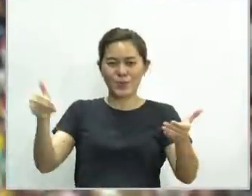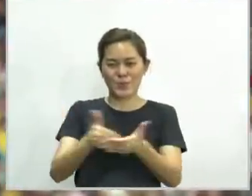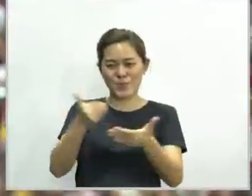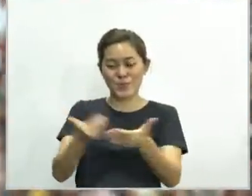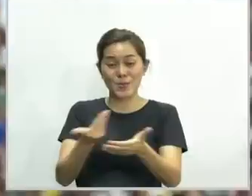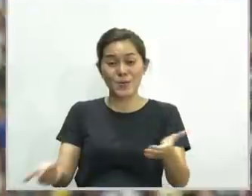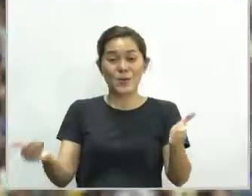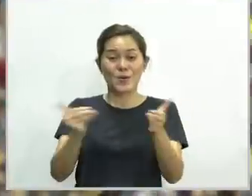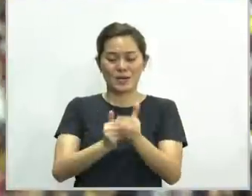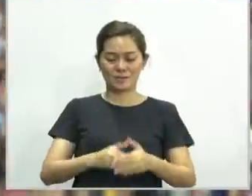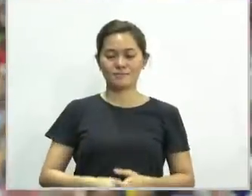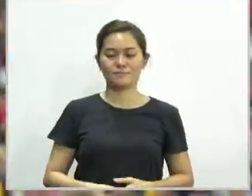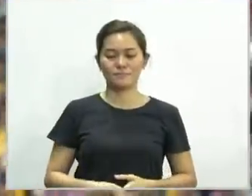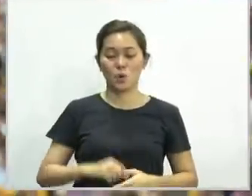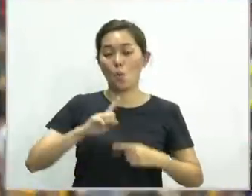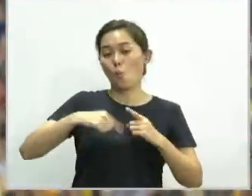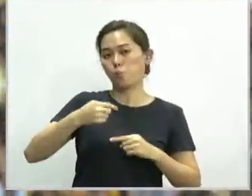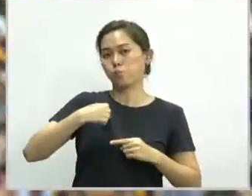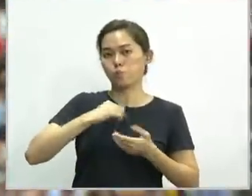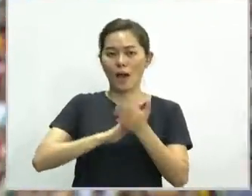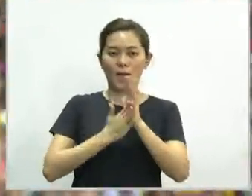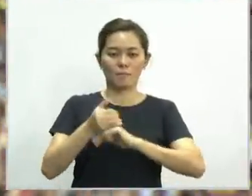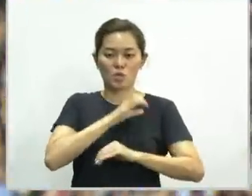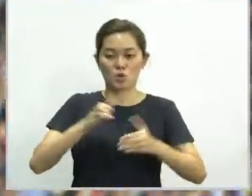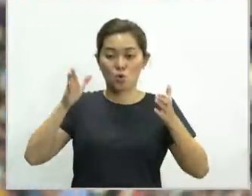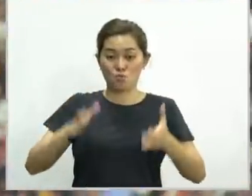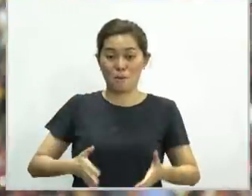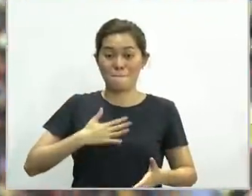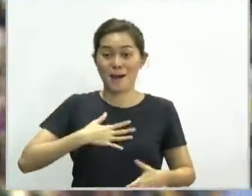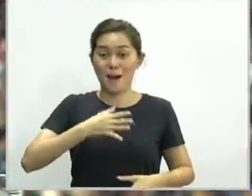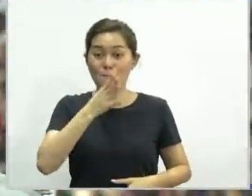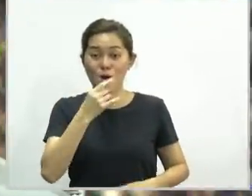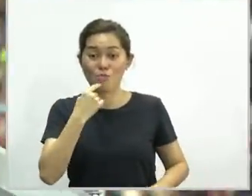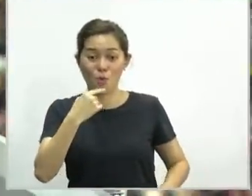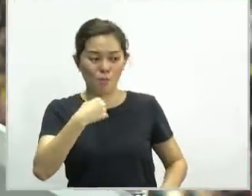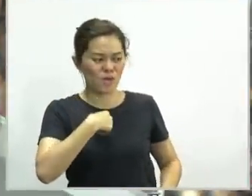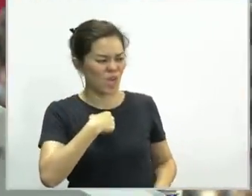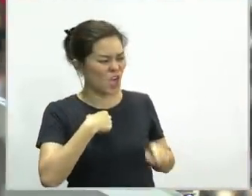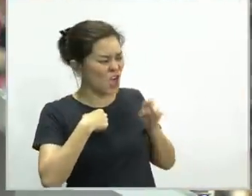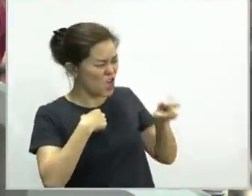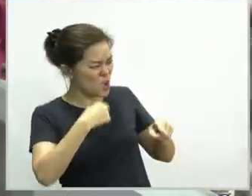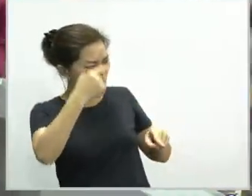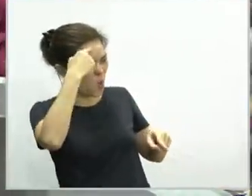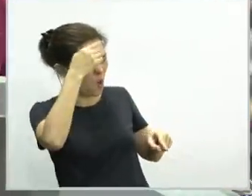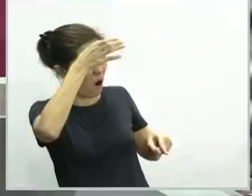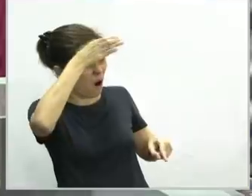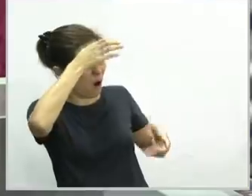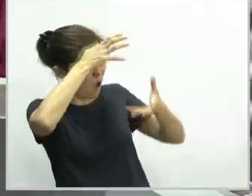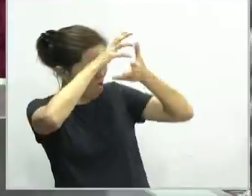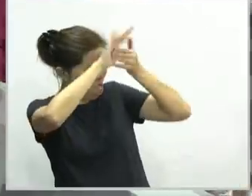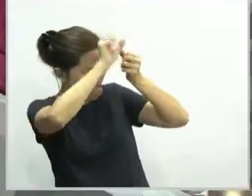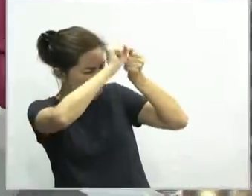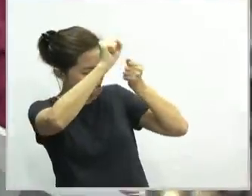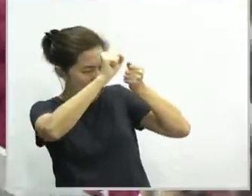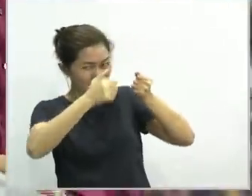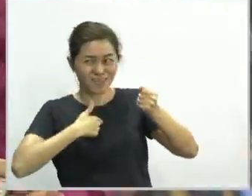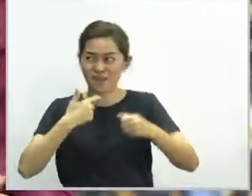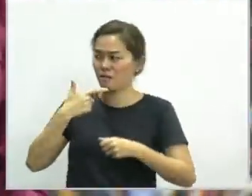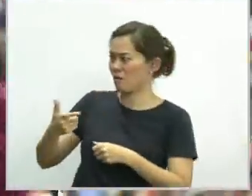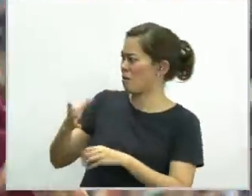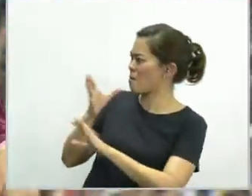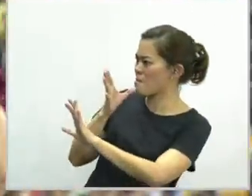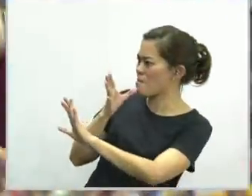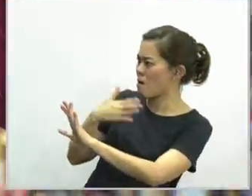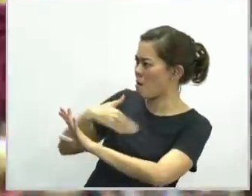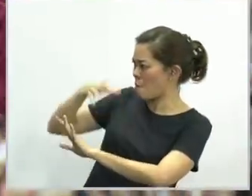a Christian, my mother said to me, "You're brainwashed." I said, "Mother,